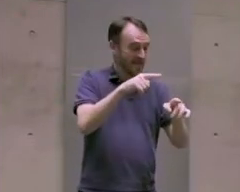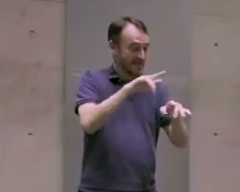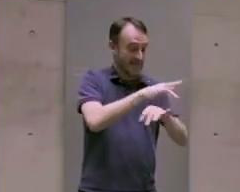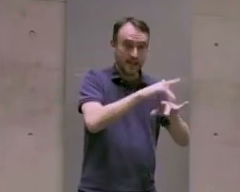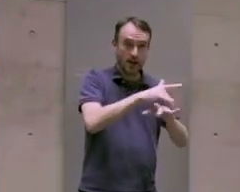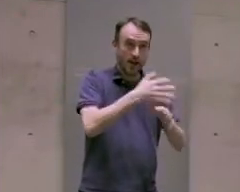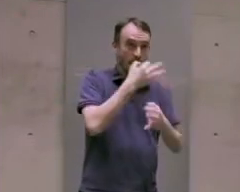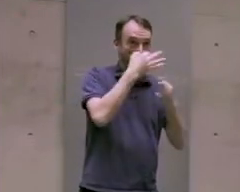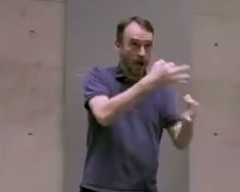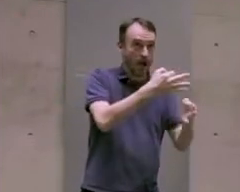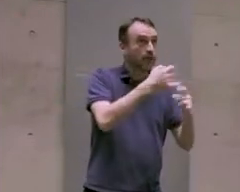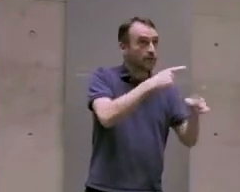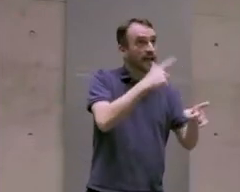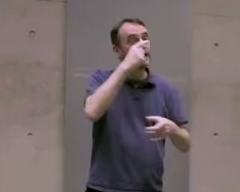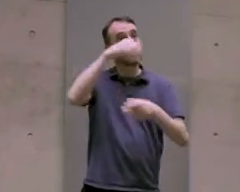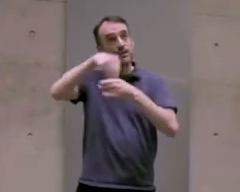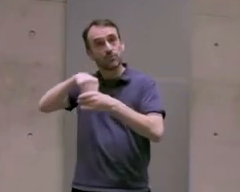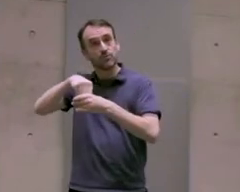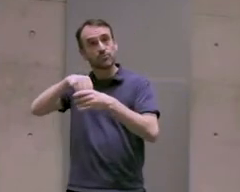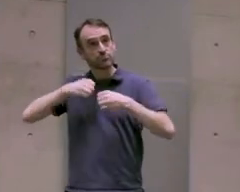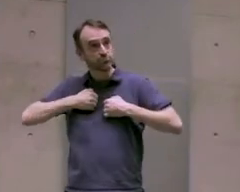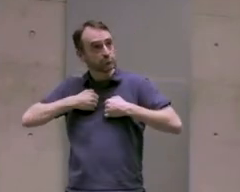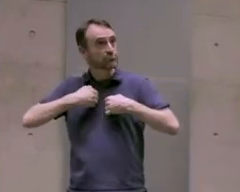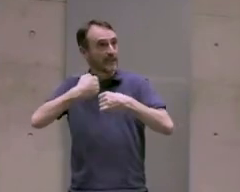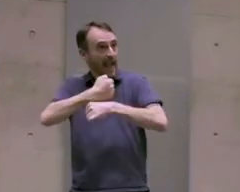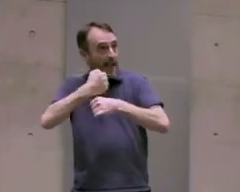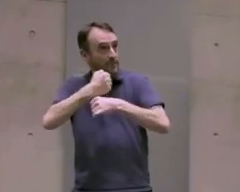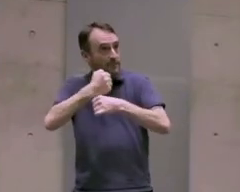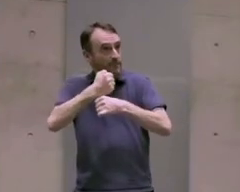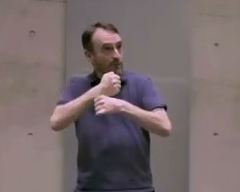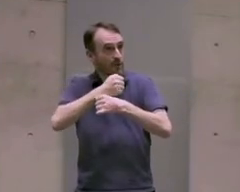unfortunately a couple of my mates are doing a really good one right now, and it's annoying.